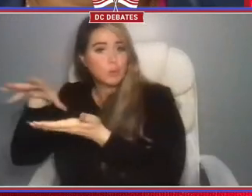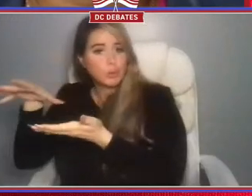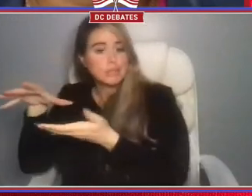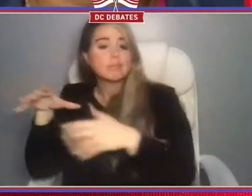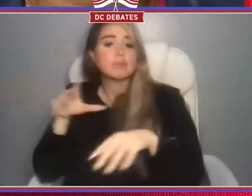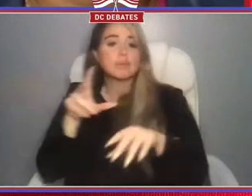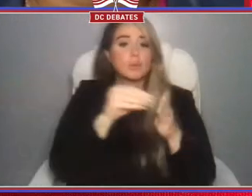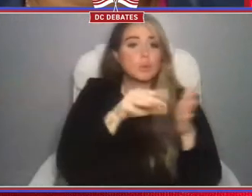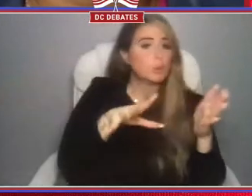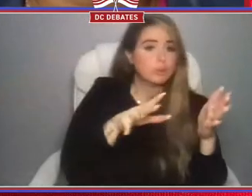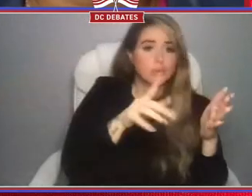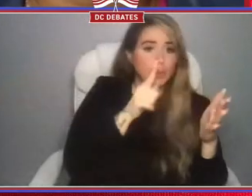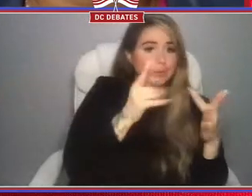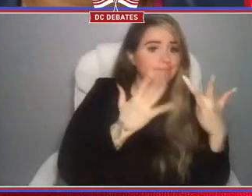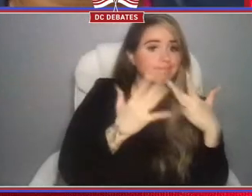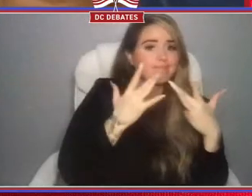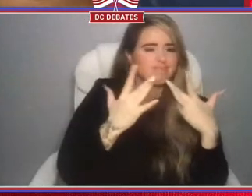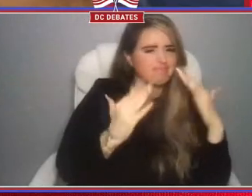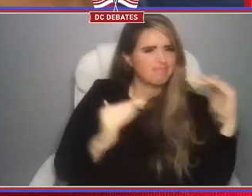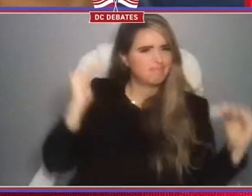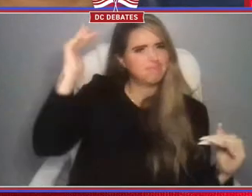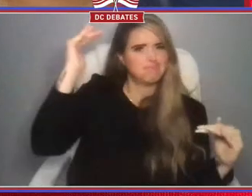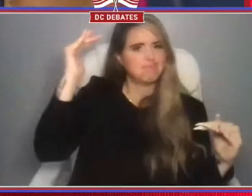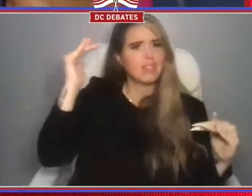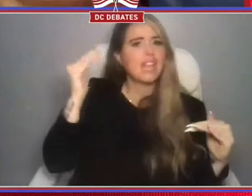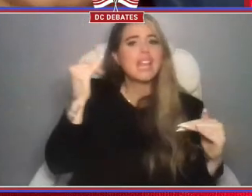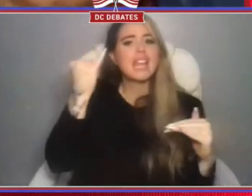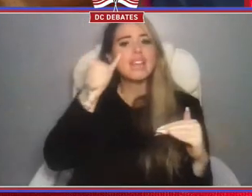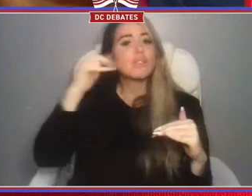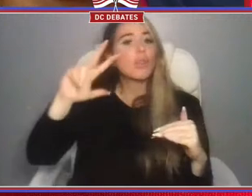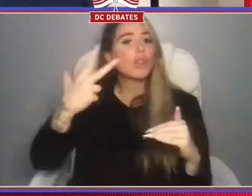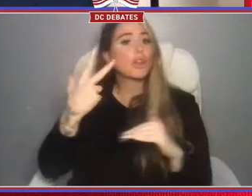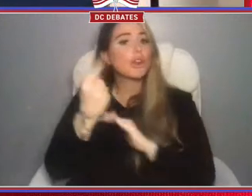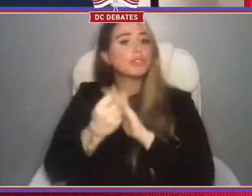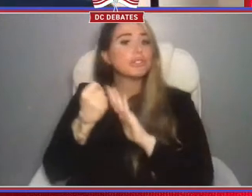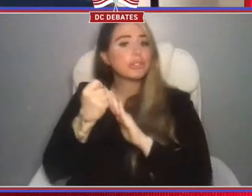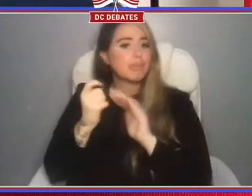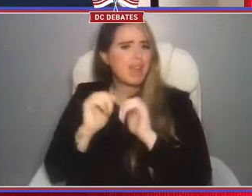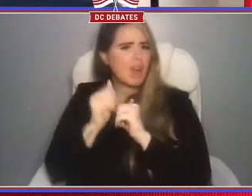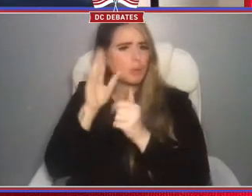would you do differently in a third term? You have 1 minute.